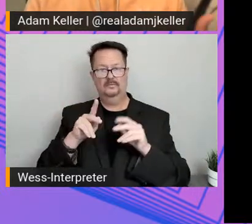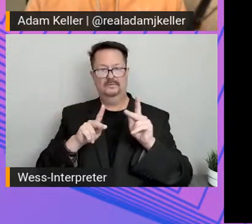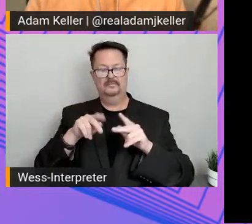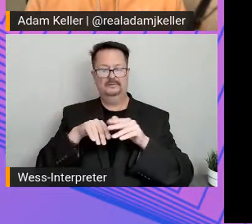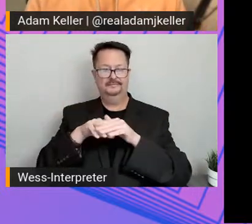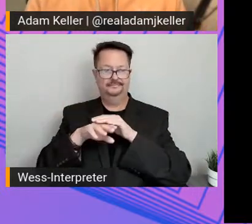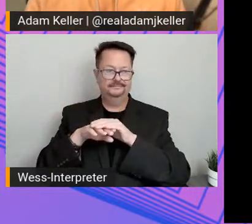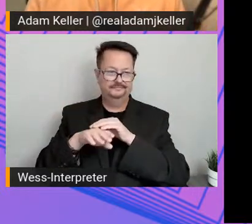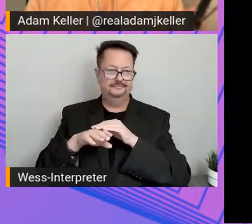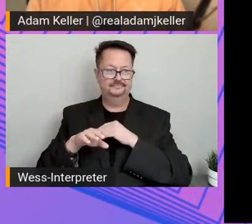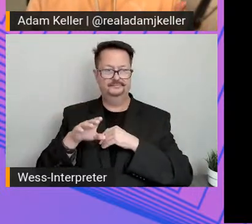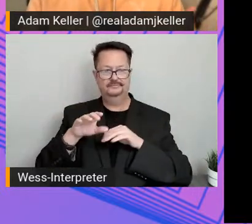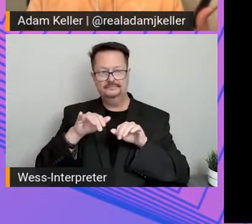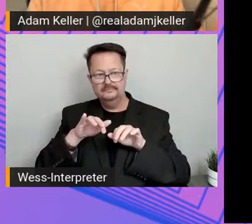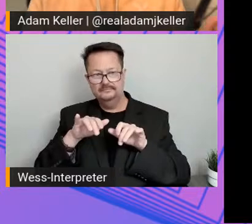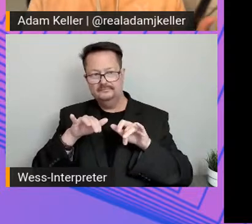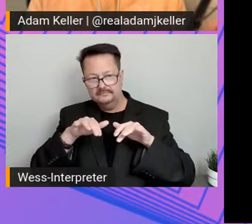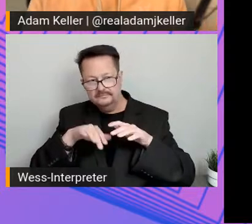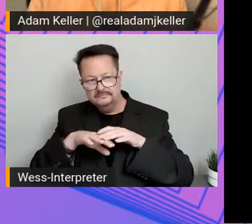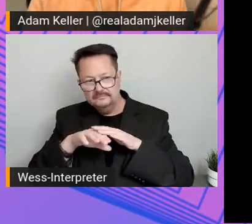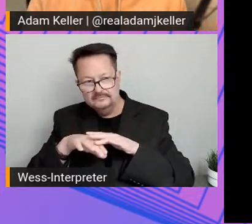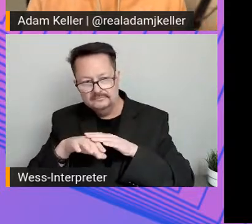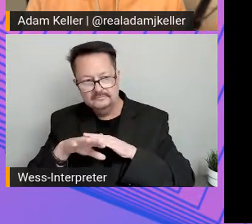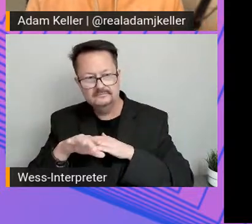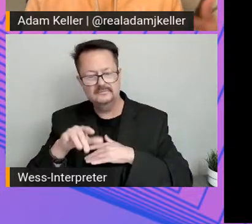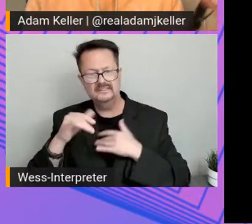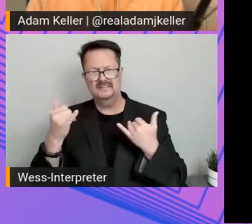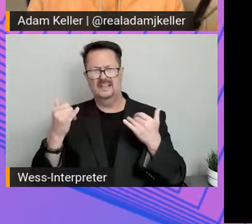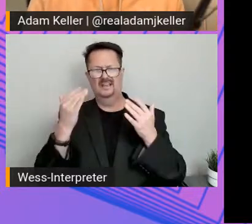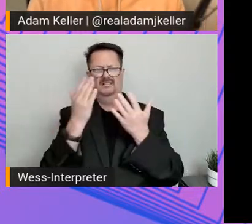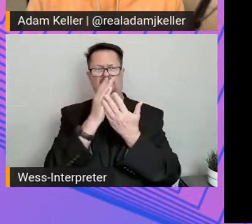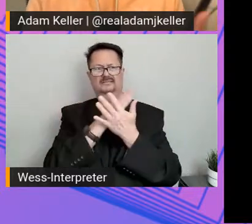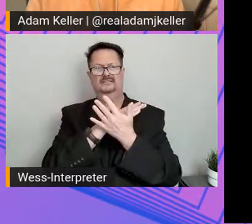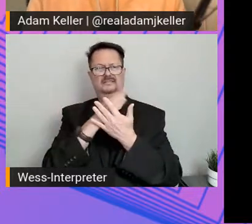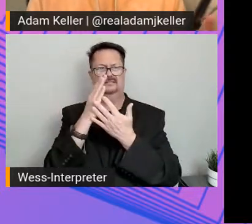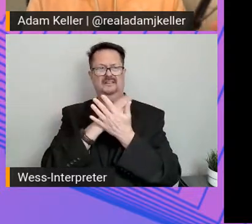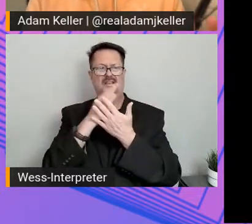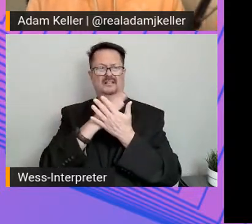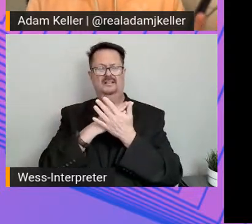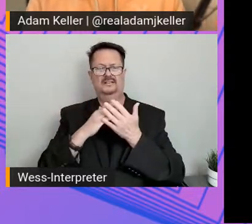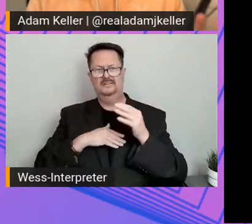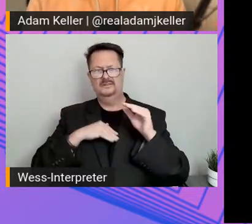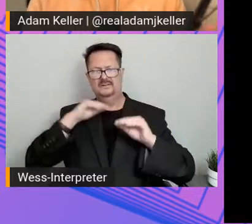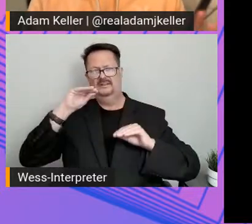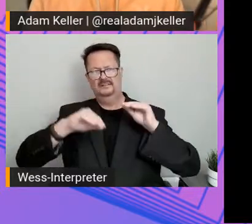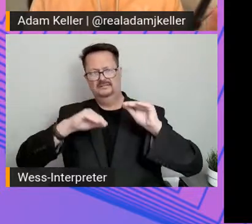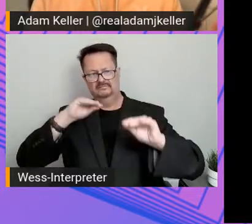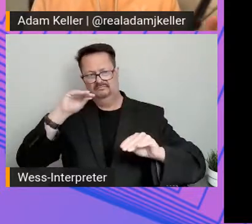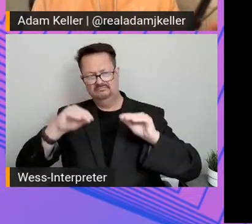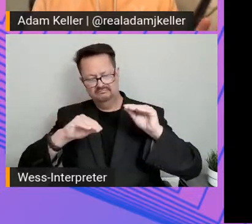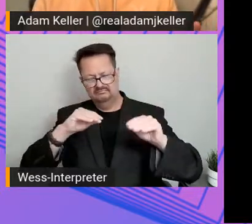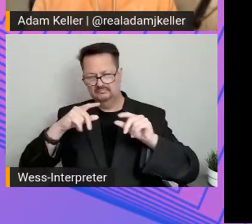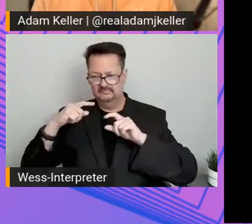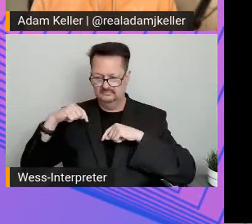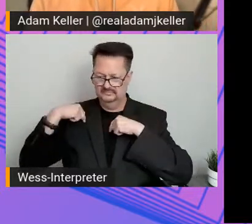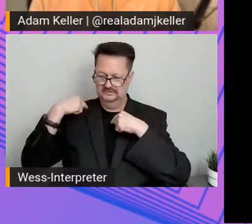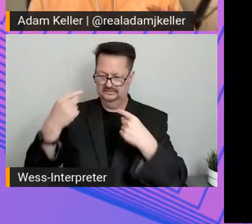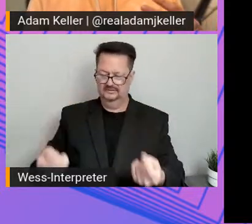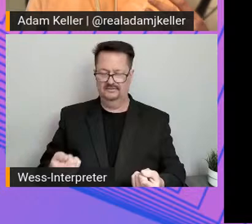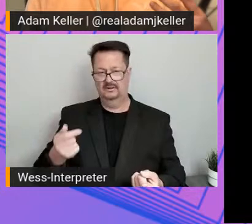and my code? Well, now I need to start thinking about scaling. So I launch a couple more. So far, things are okay. We're feeling pretty